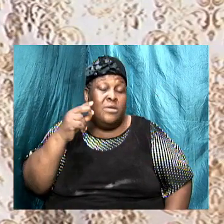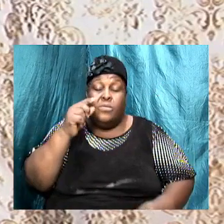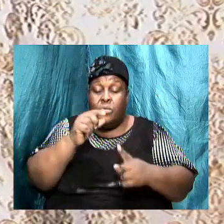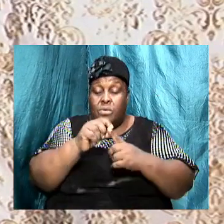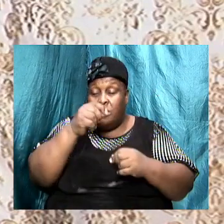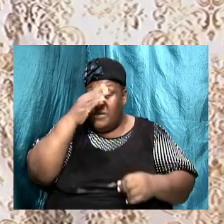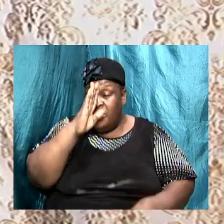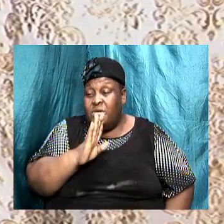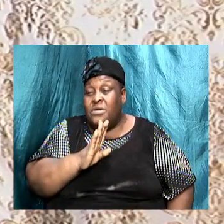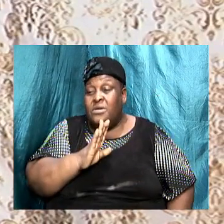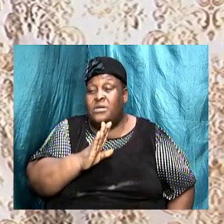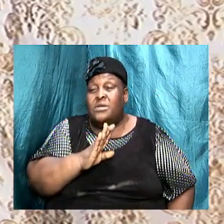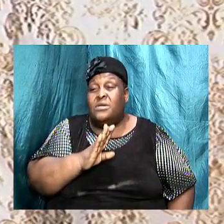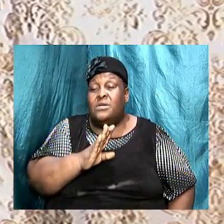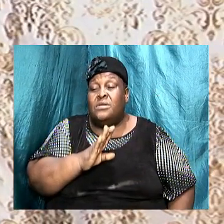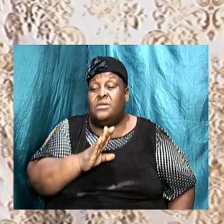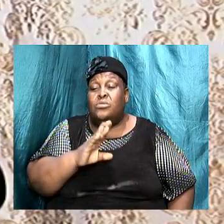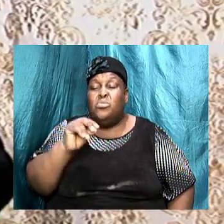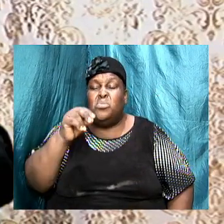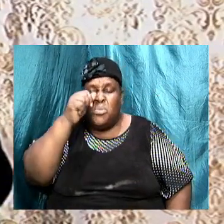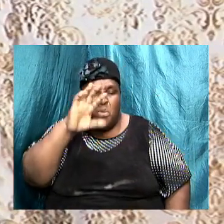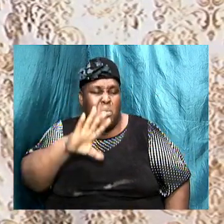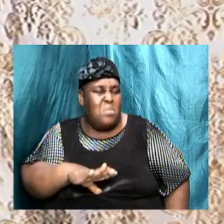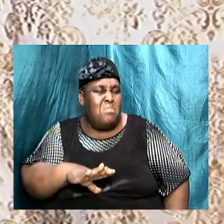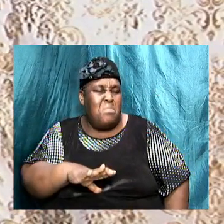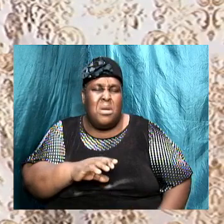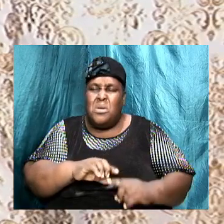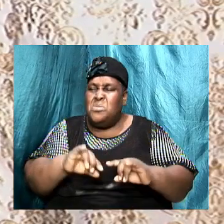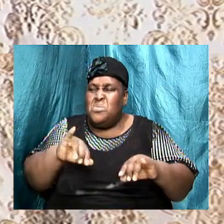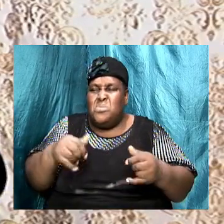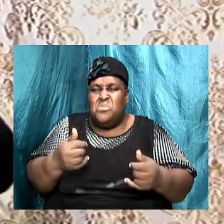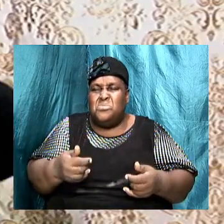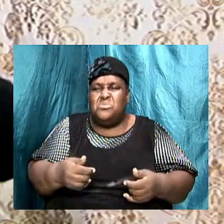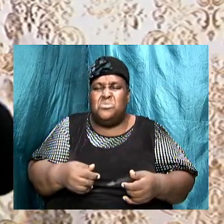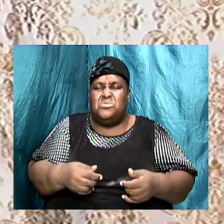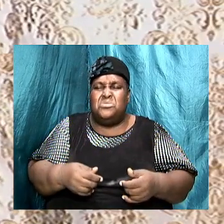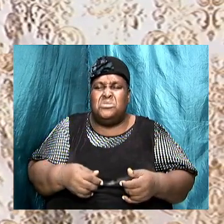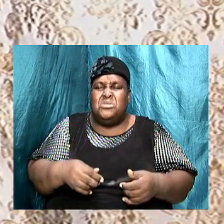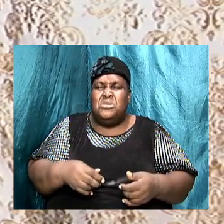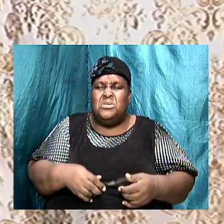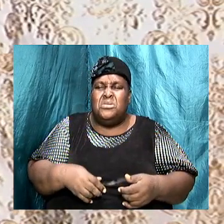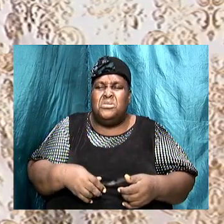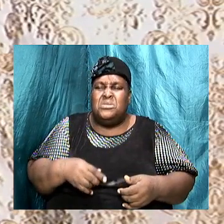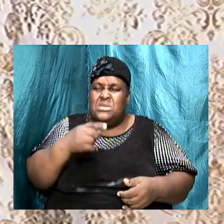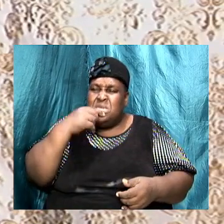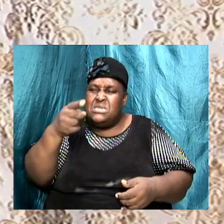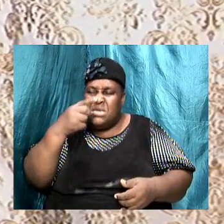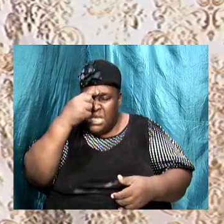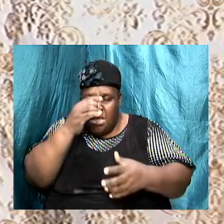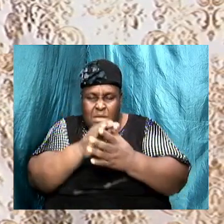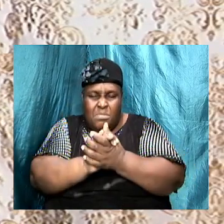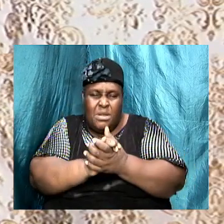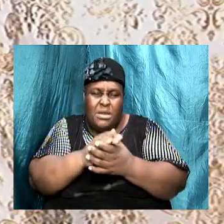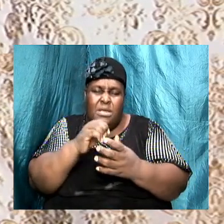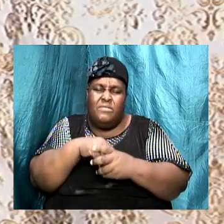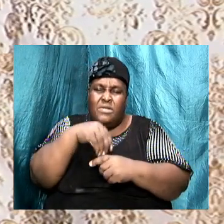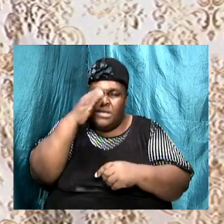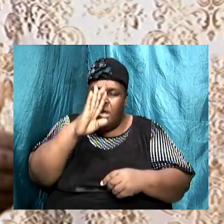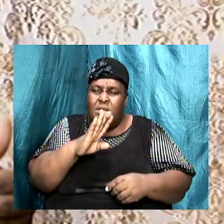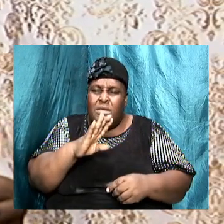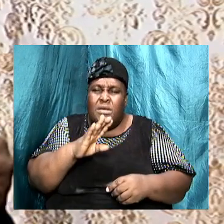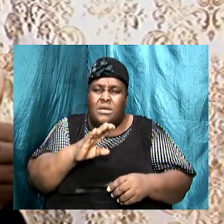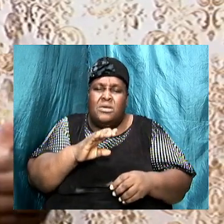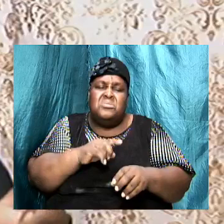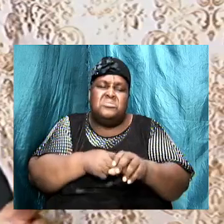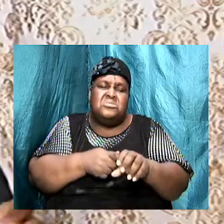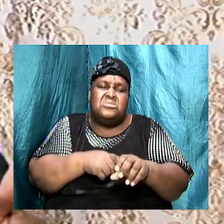God. No man don't just take up himself like that and say, look here, I believe in God. It starts by that